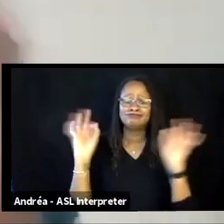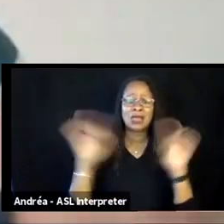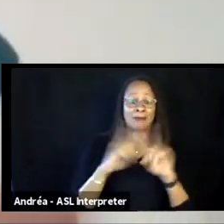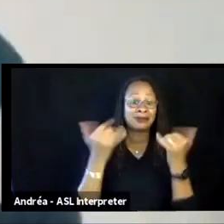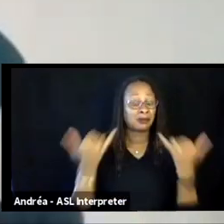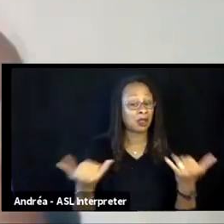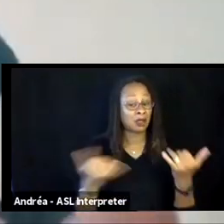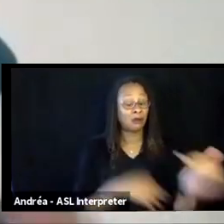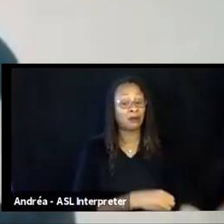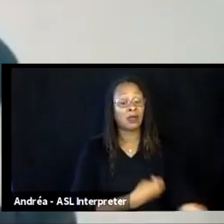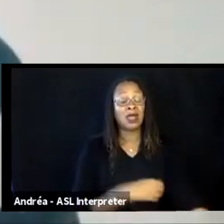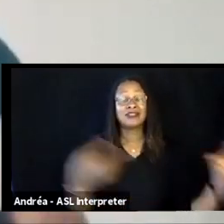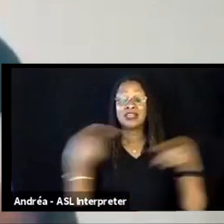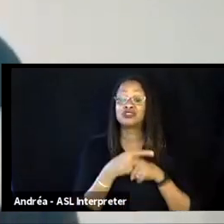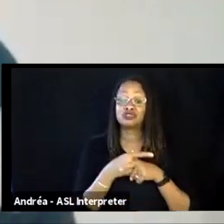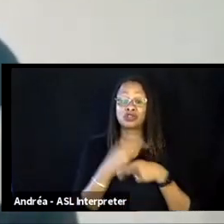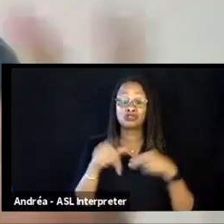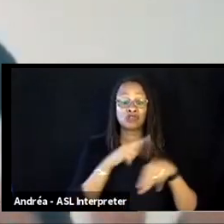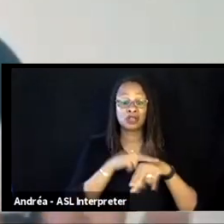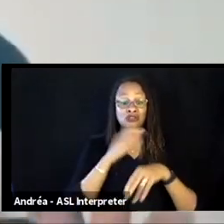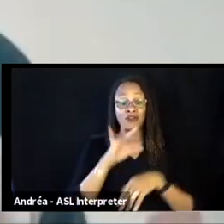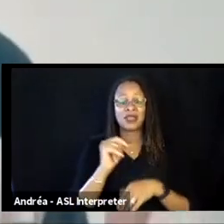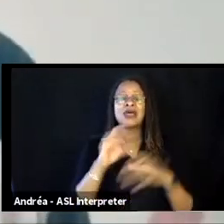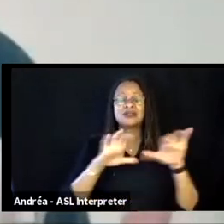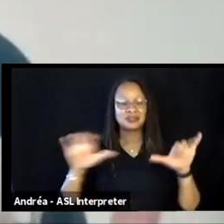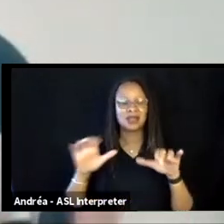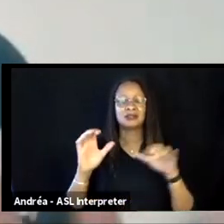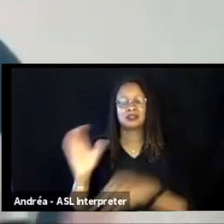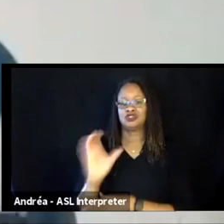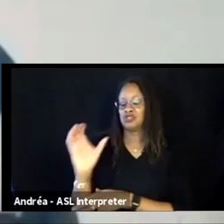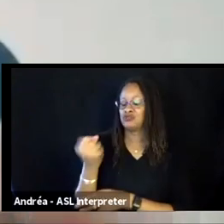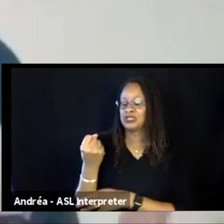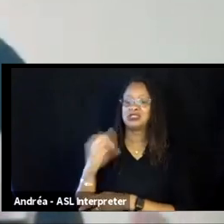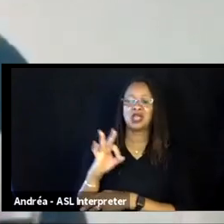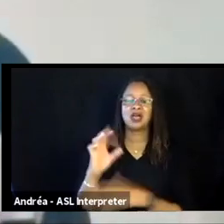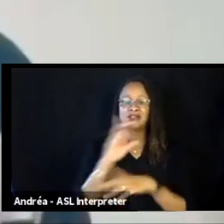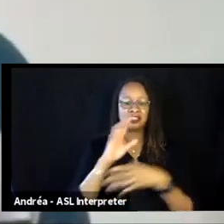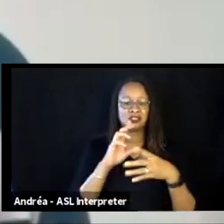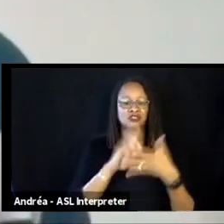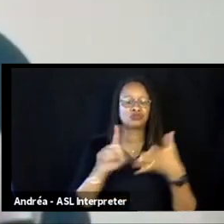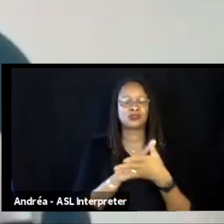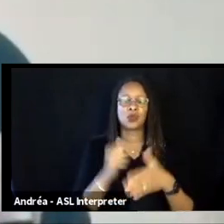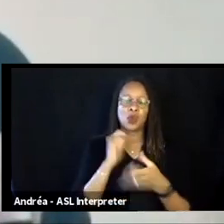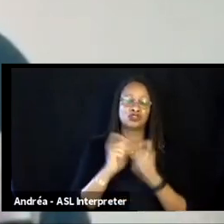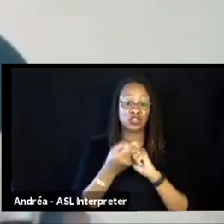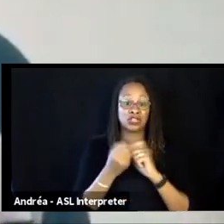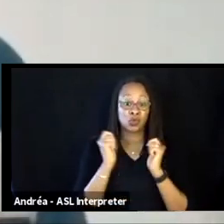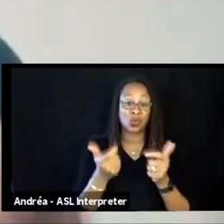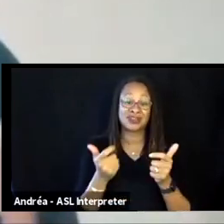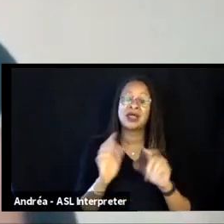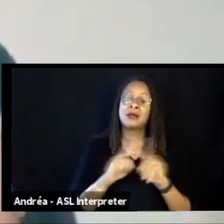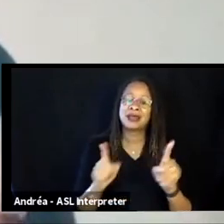and the intersectional nature of it, obviously there's centuries of discriminatory forces. It's not going to change overnight, but I